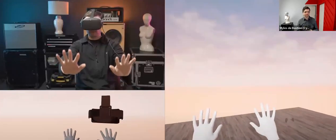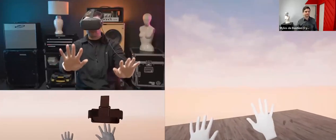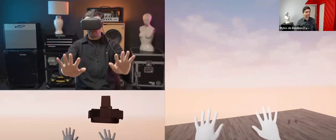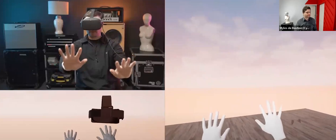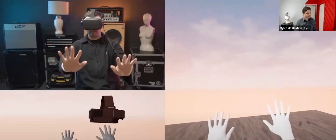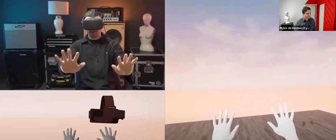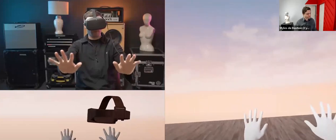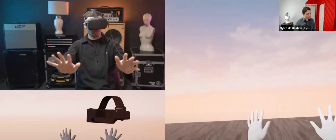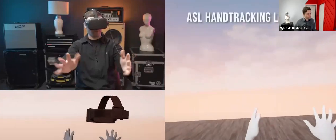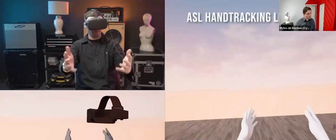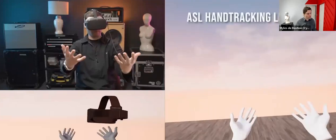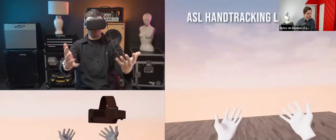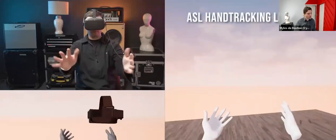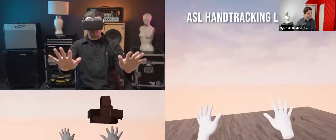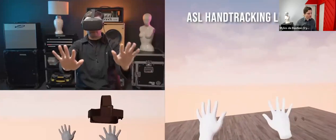me.